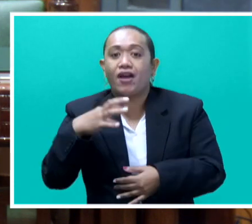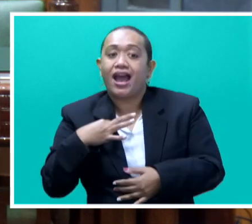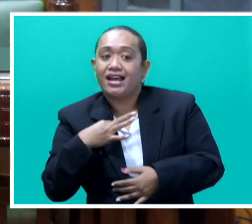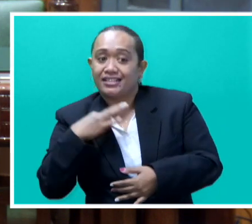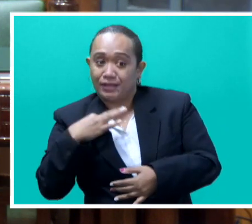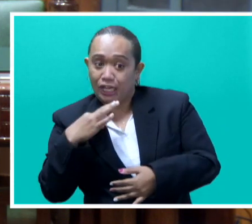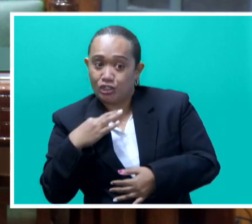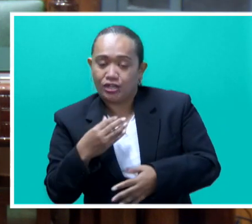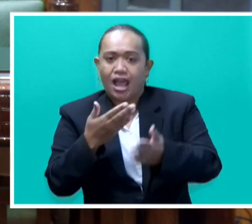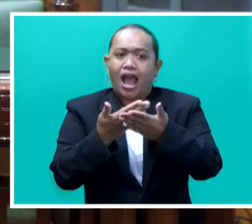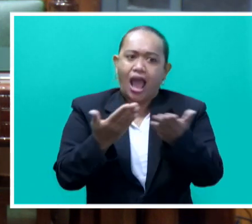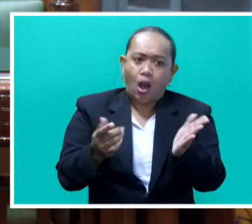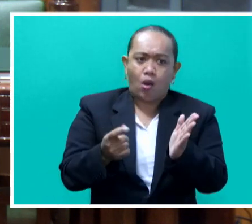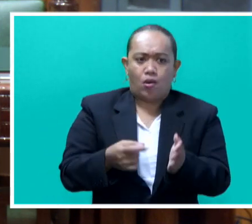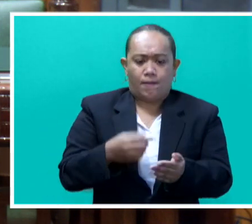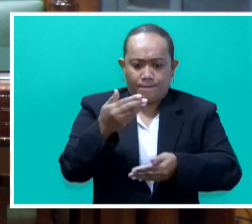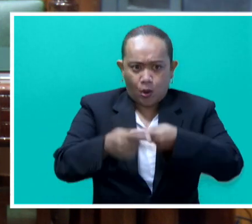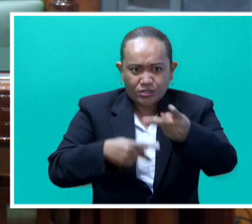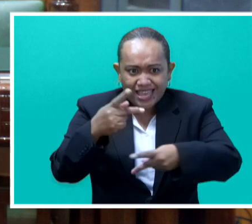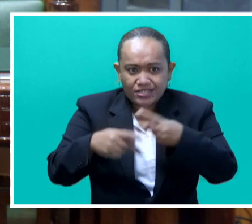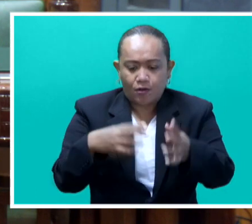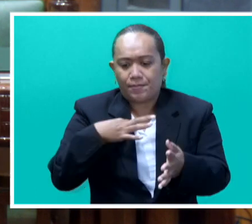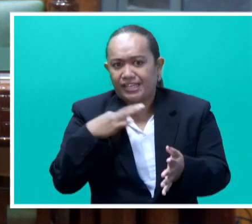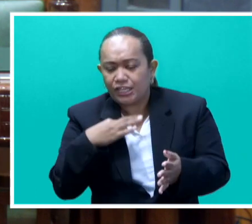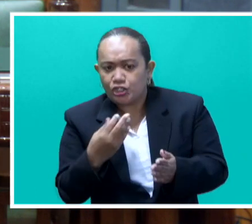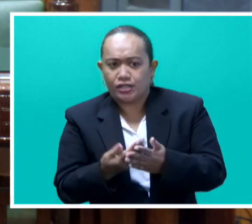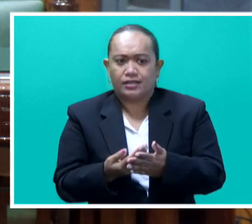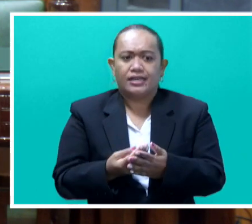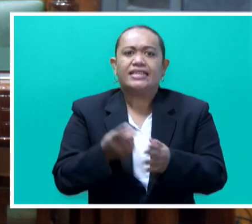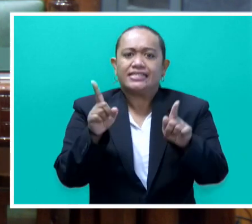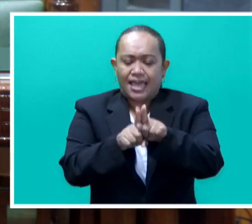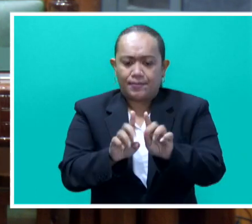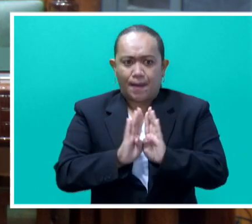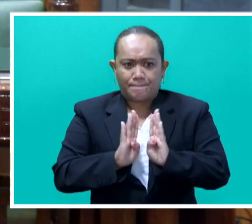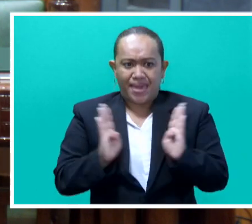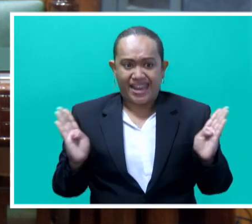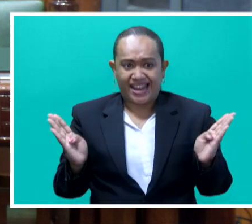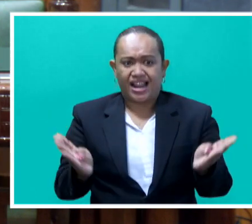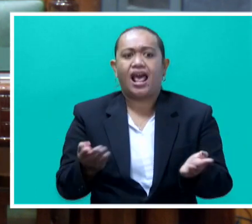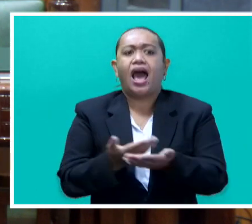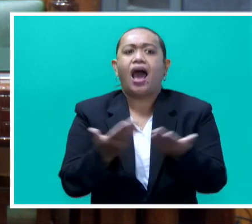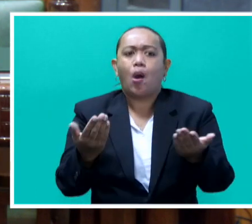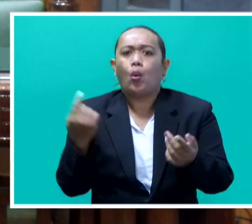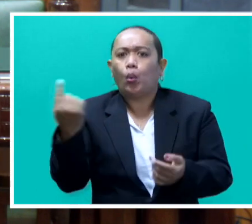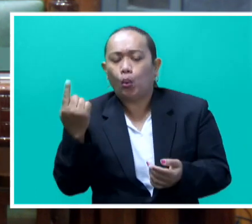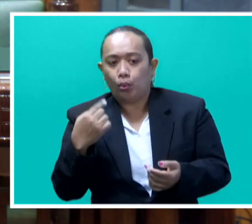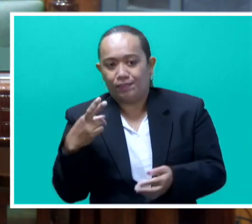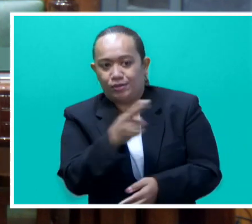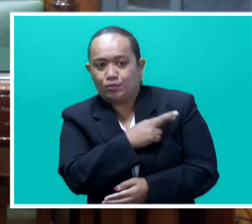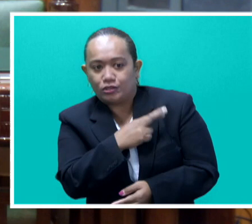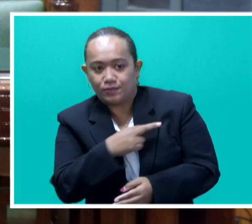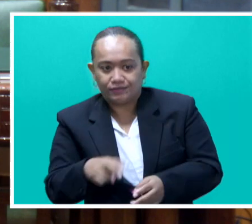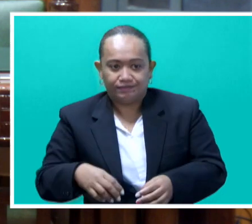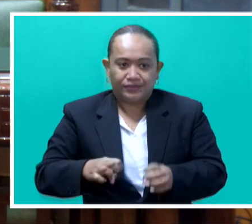process by development assessment panel, review of the current regulations, and the use of online